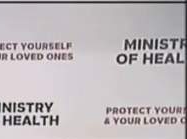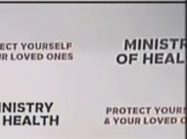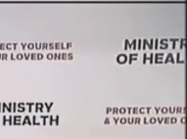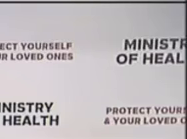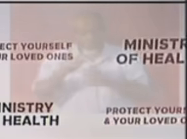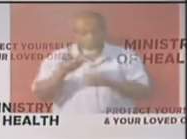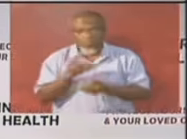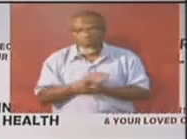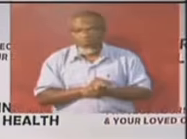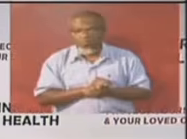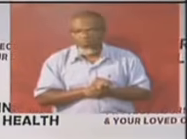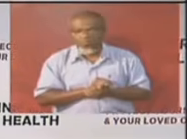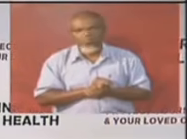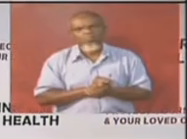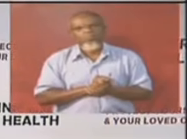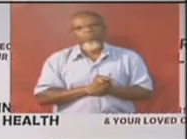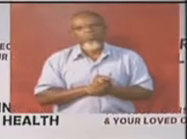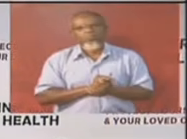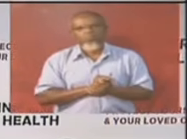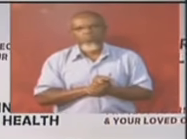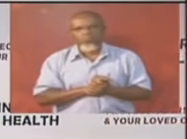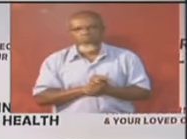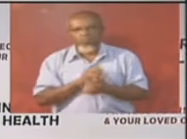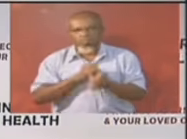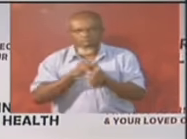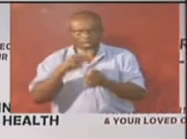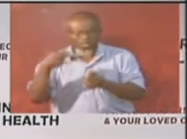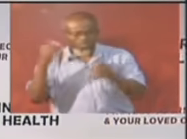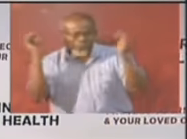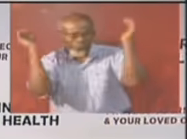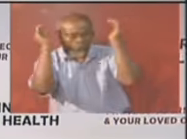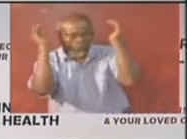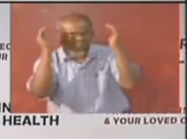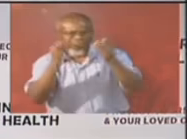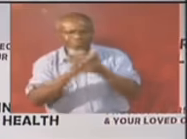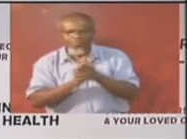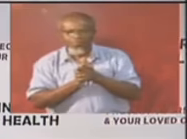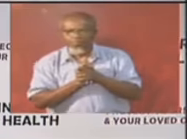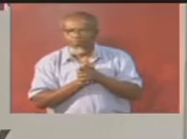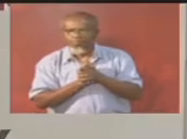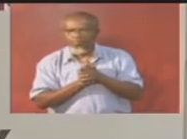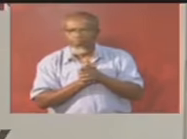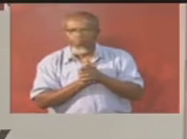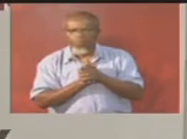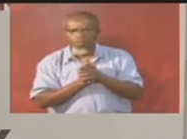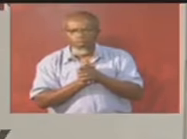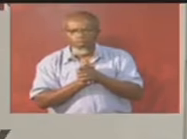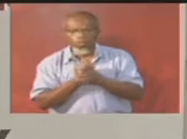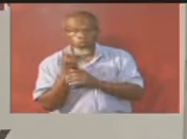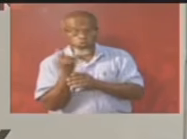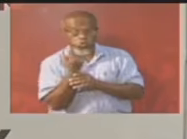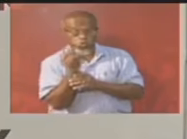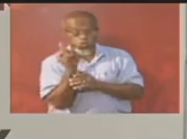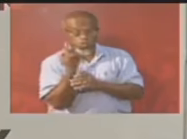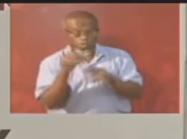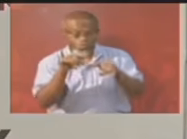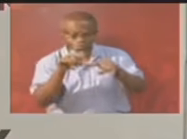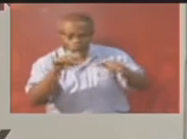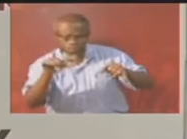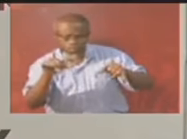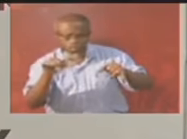Thank you very much. Dr. Heinz, would you? Okay. Now, the only metric that we would have for